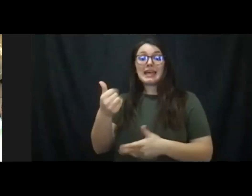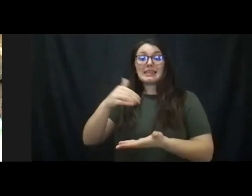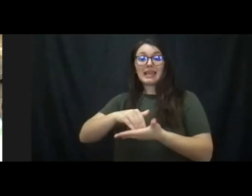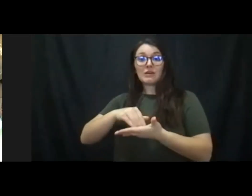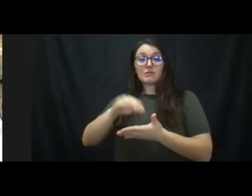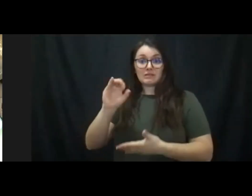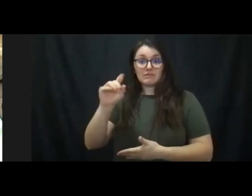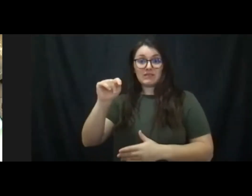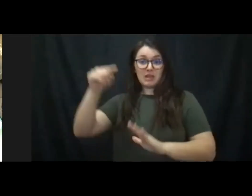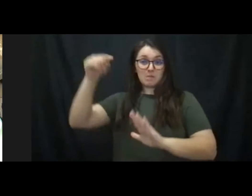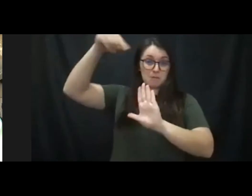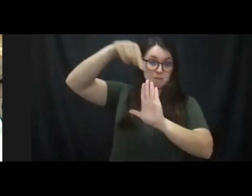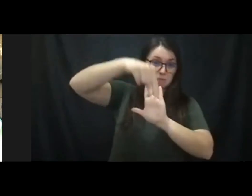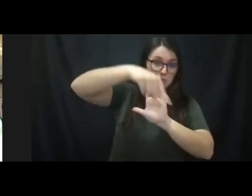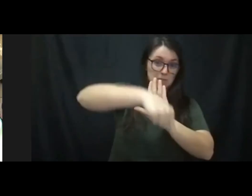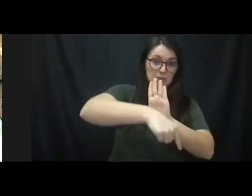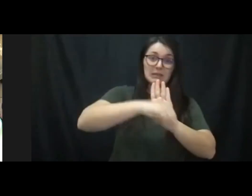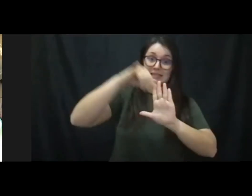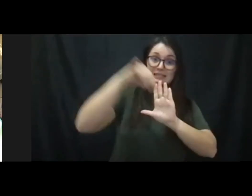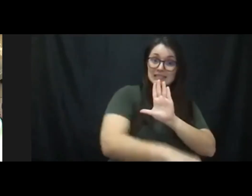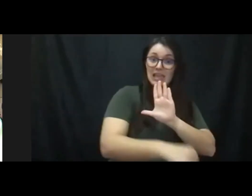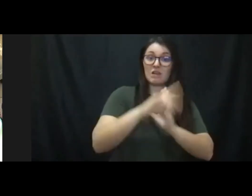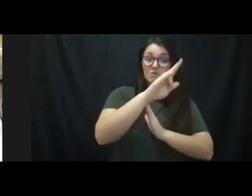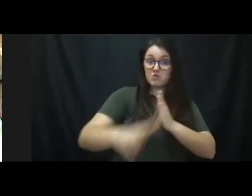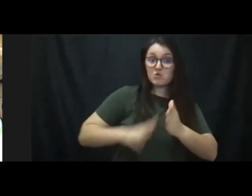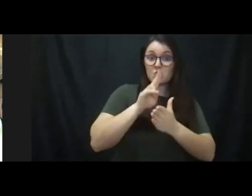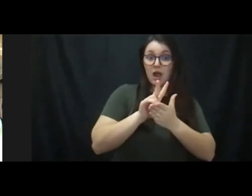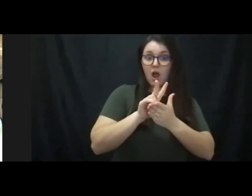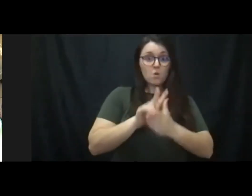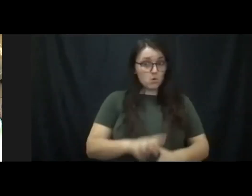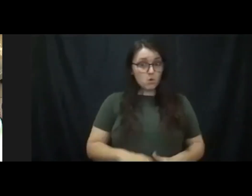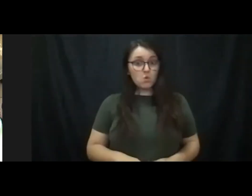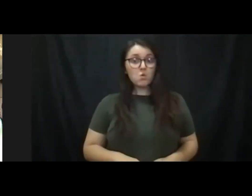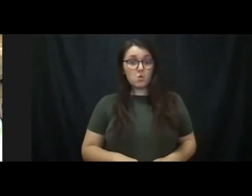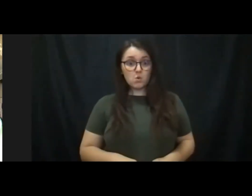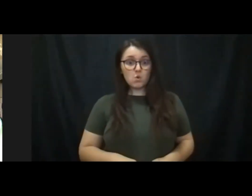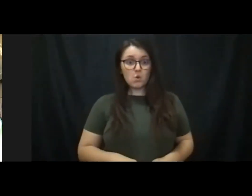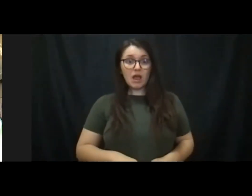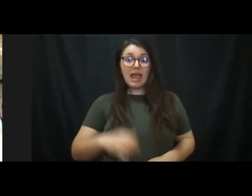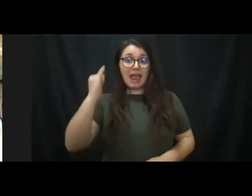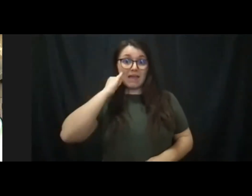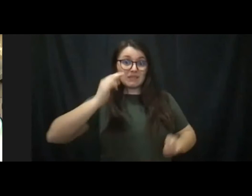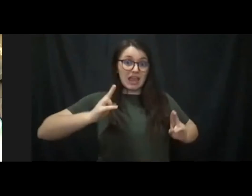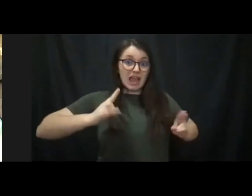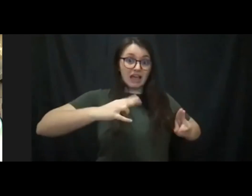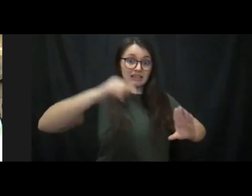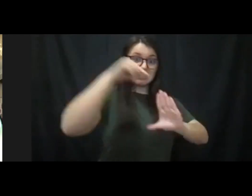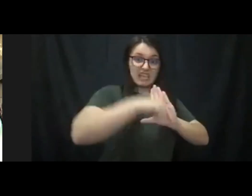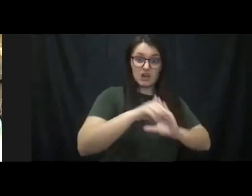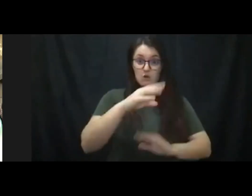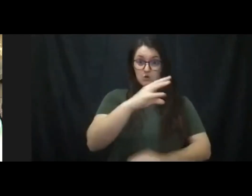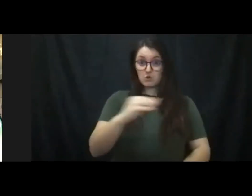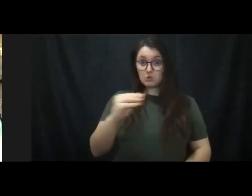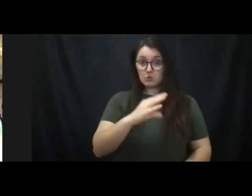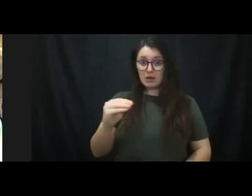hours. Wow. So because they hunt that giant squid, which is really deep, right? absolutely, you're exactly